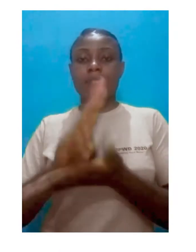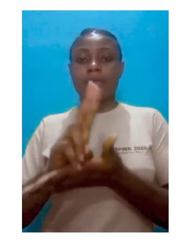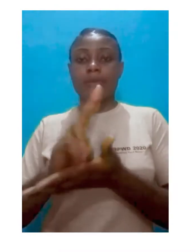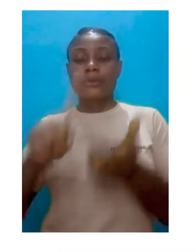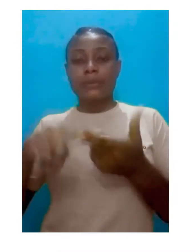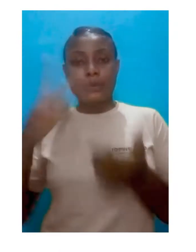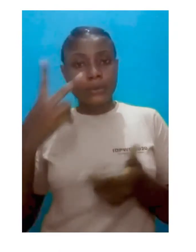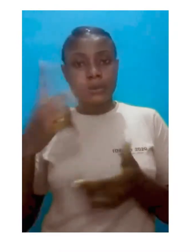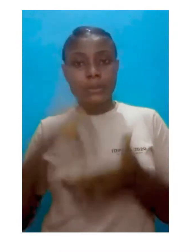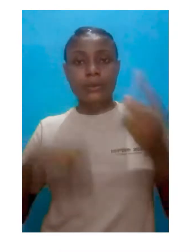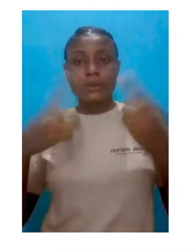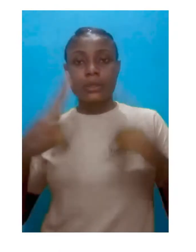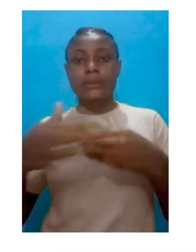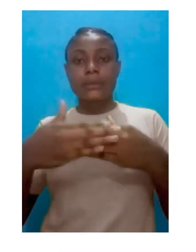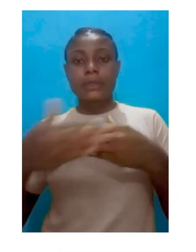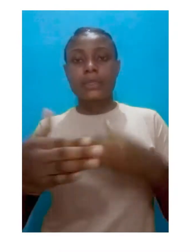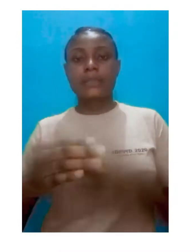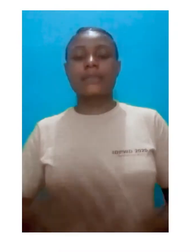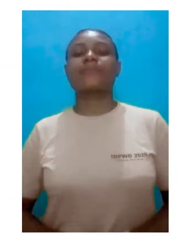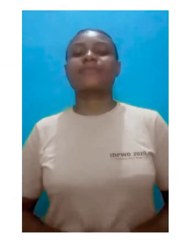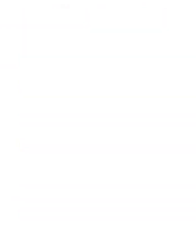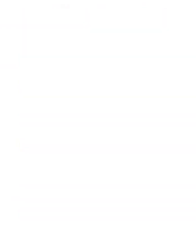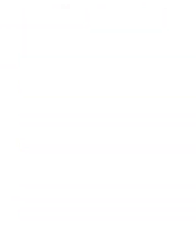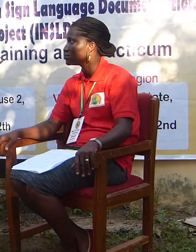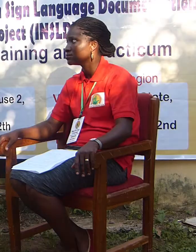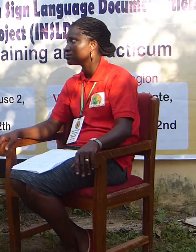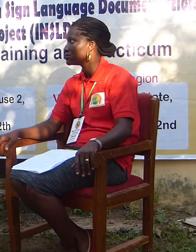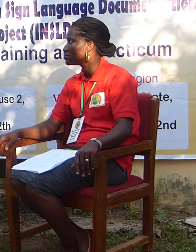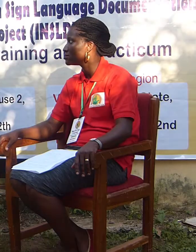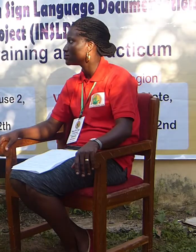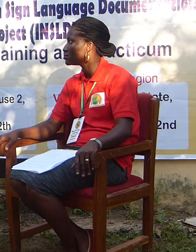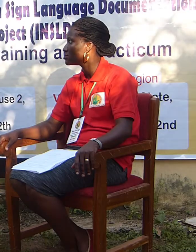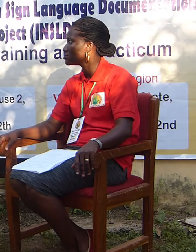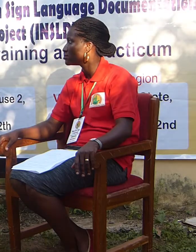Aisha's video to look at what happened next.